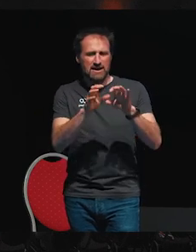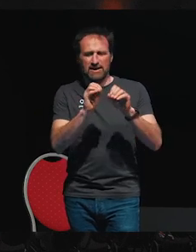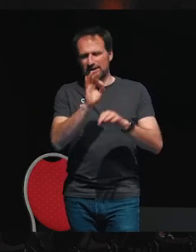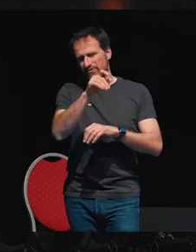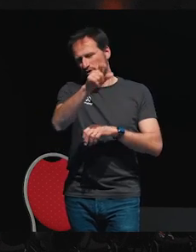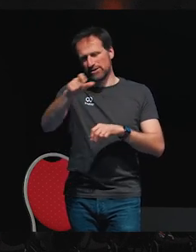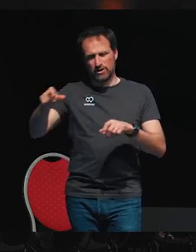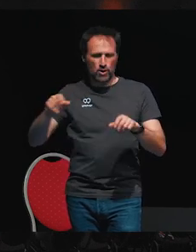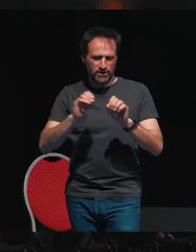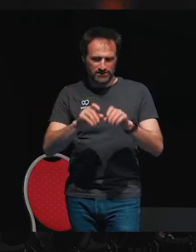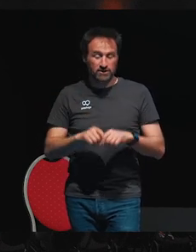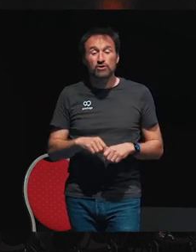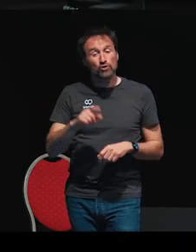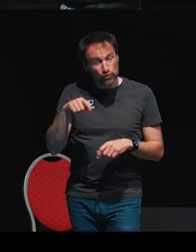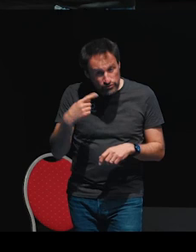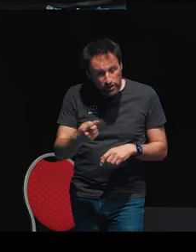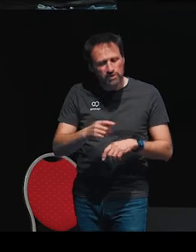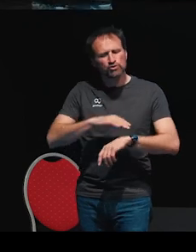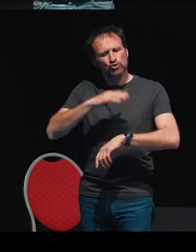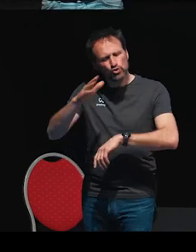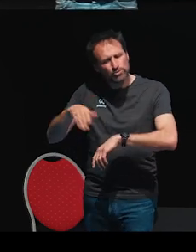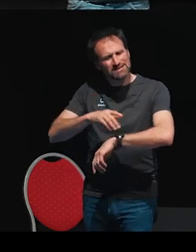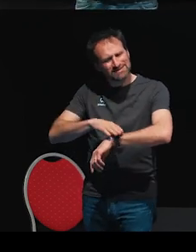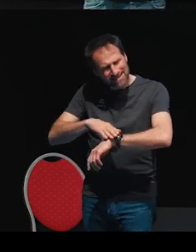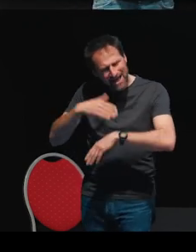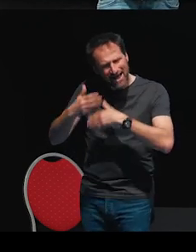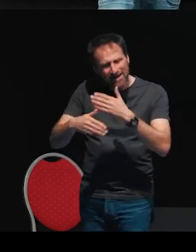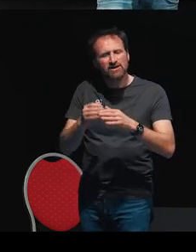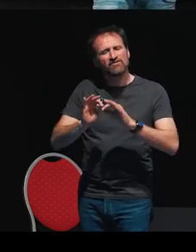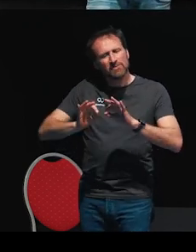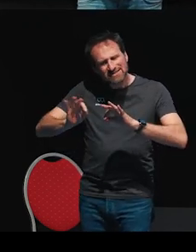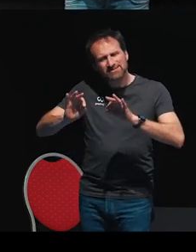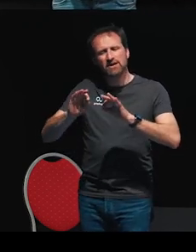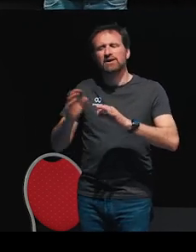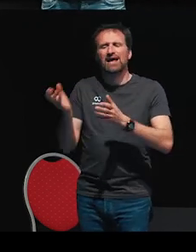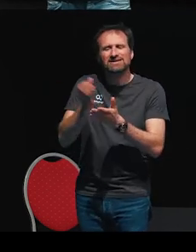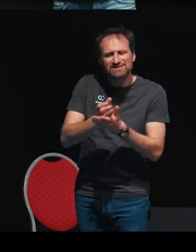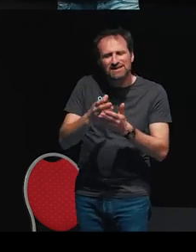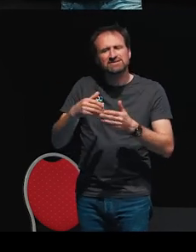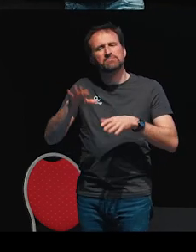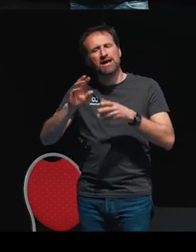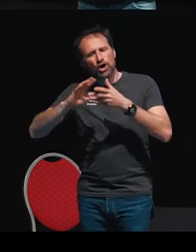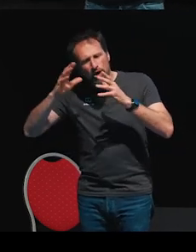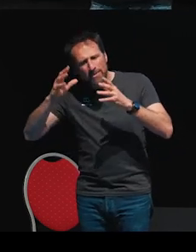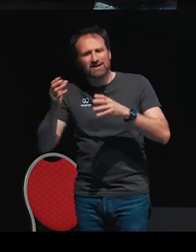then, over time, improve it, extend it, replace it with something more complex.